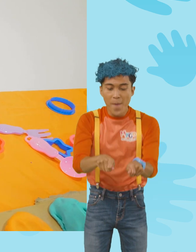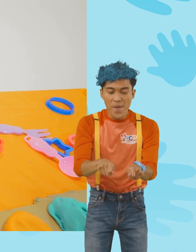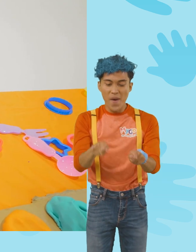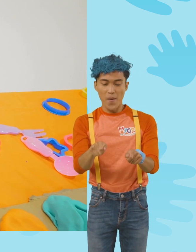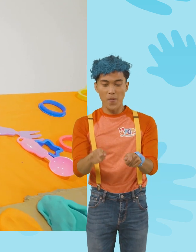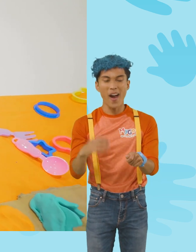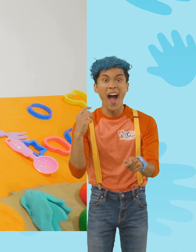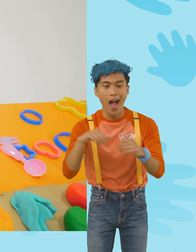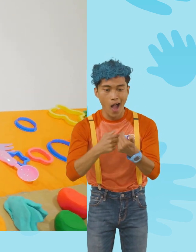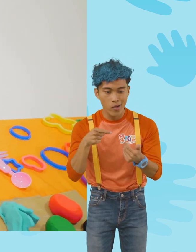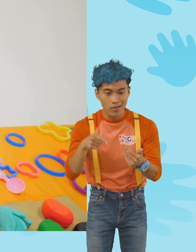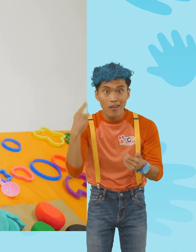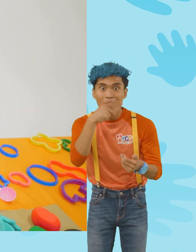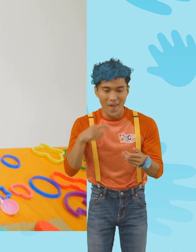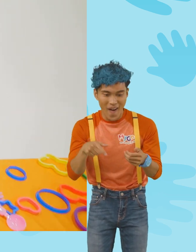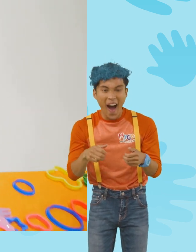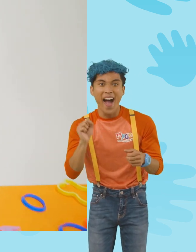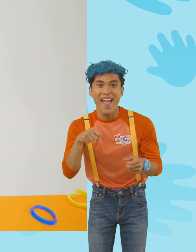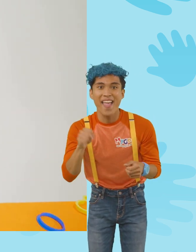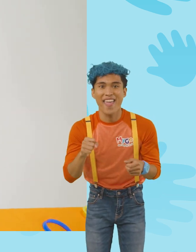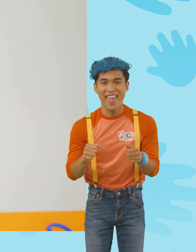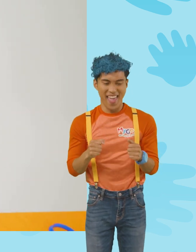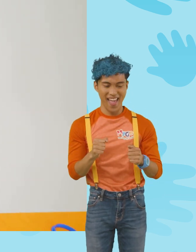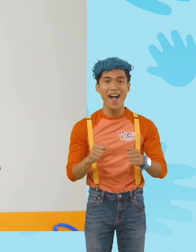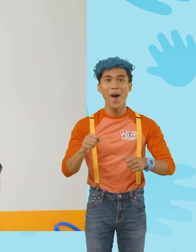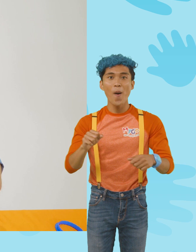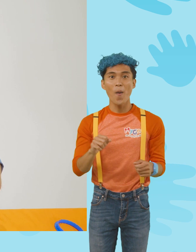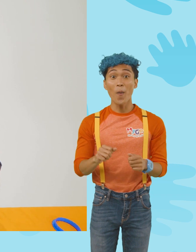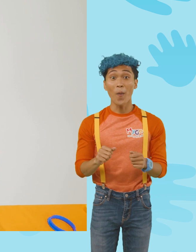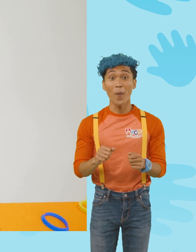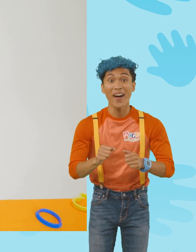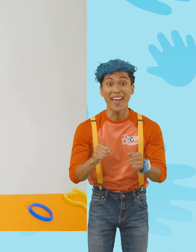How does that look? Yeah. Whoa.